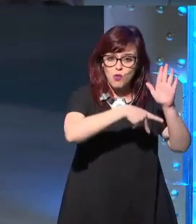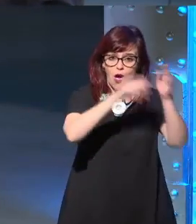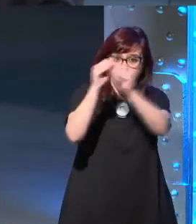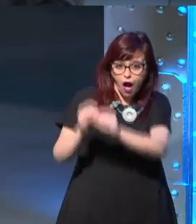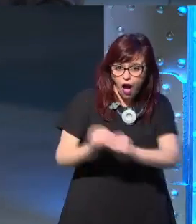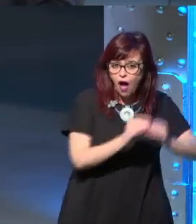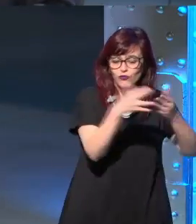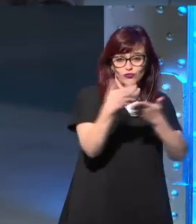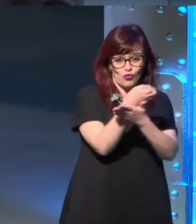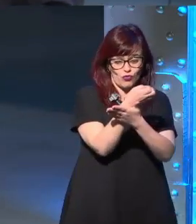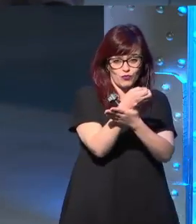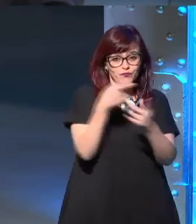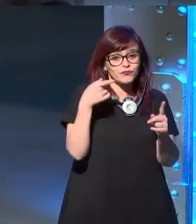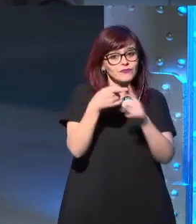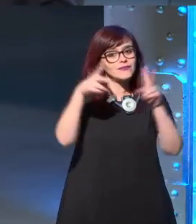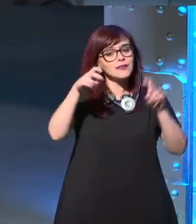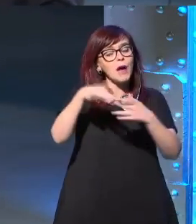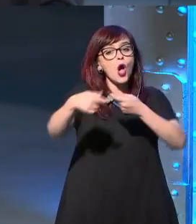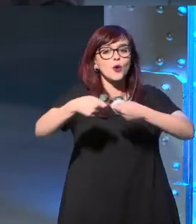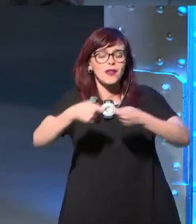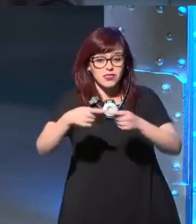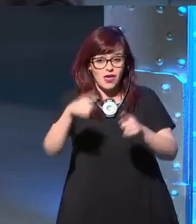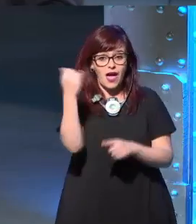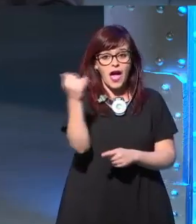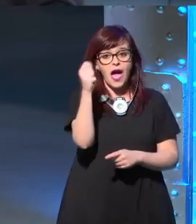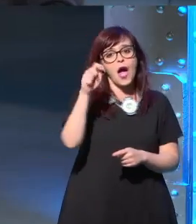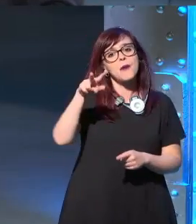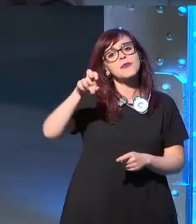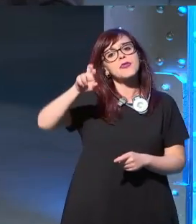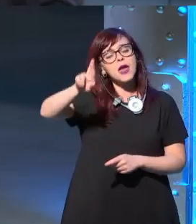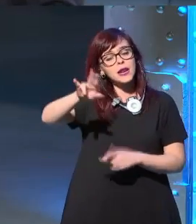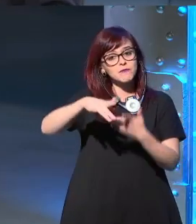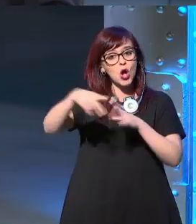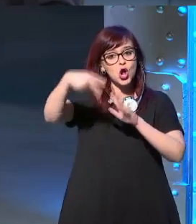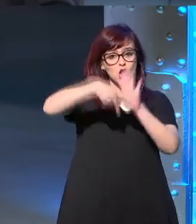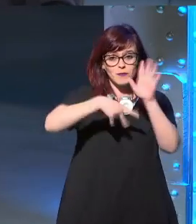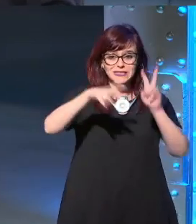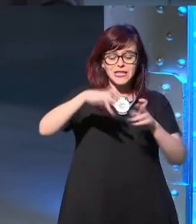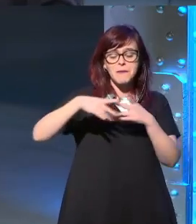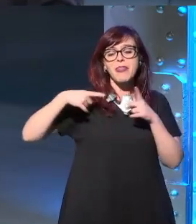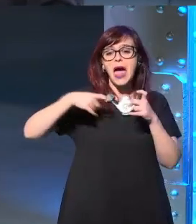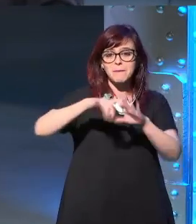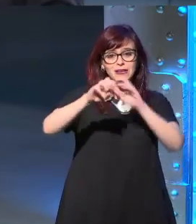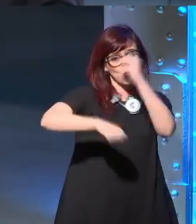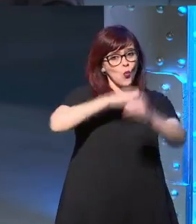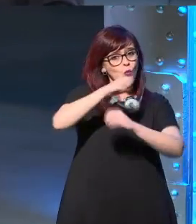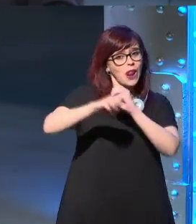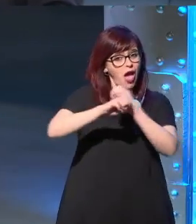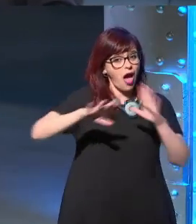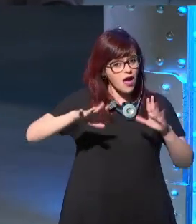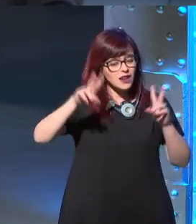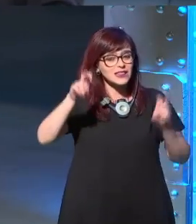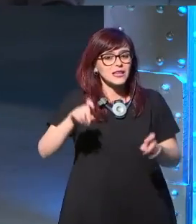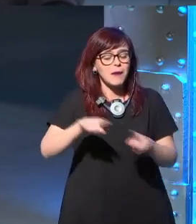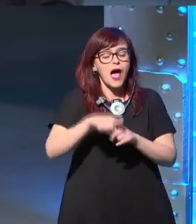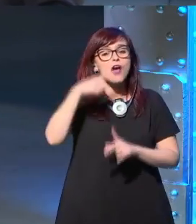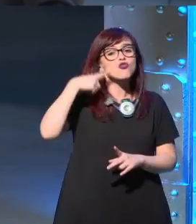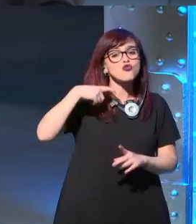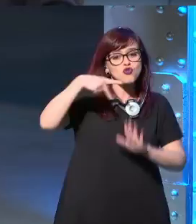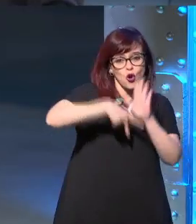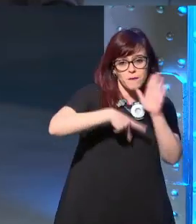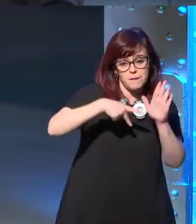nuclear weapons. We have rules of the road about banking and how it works, or